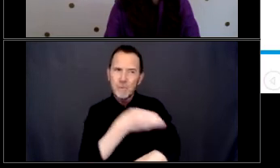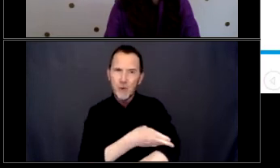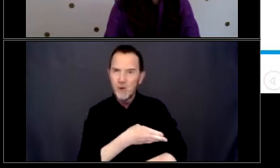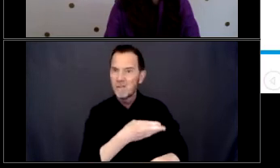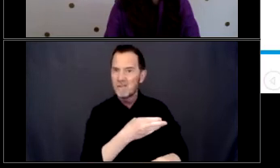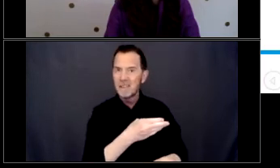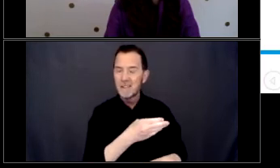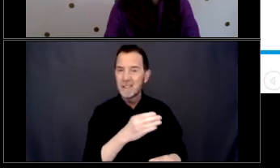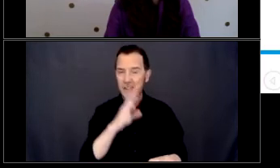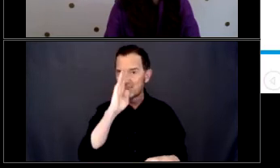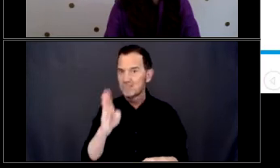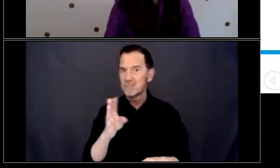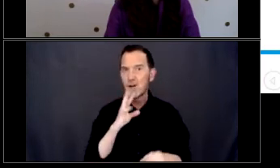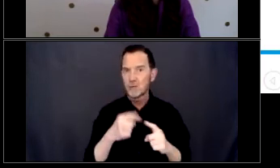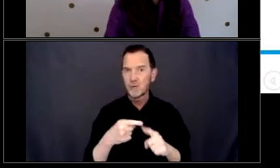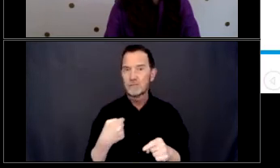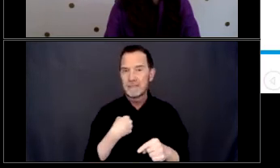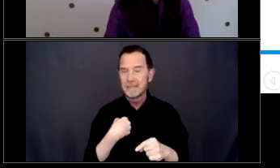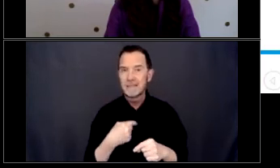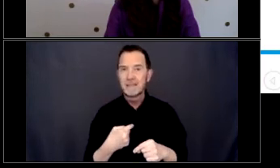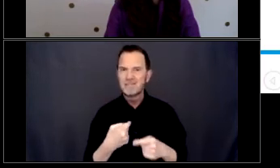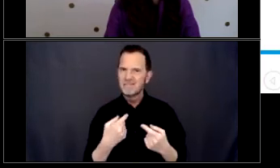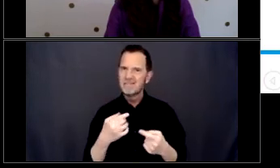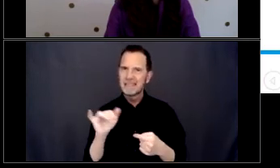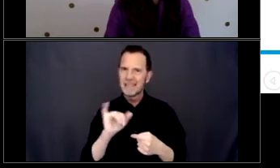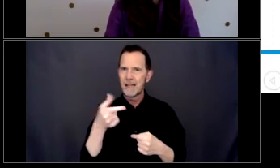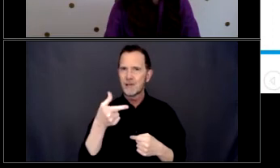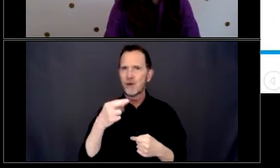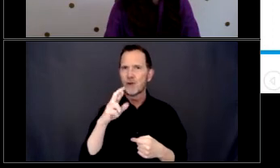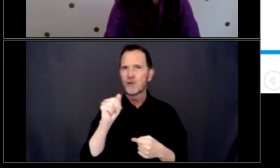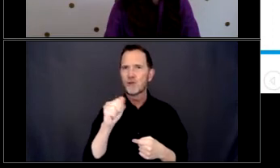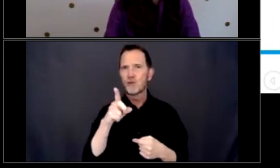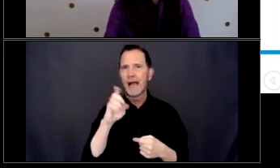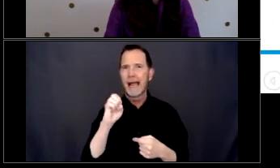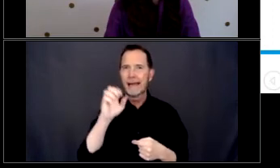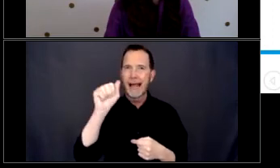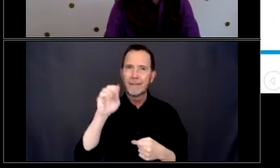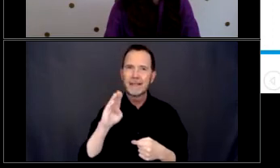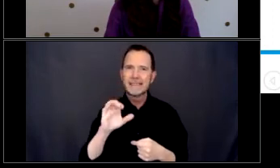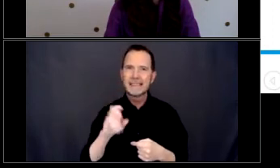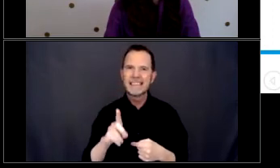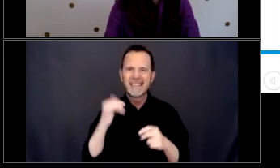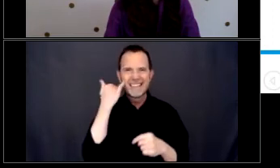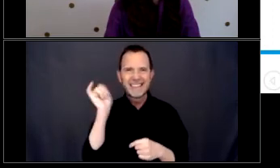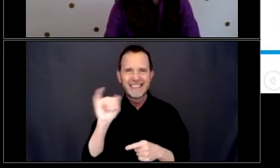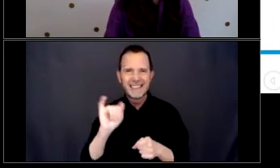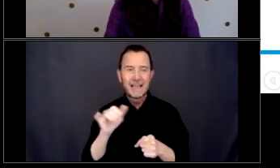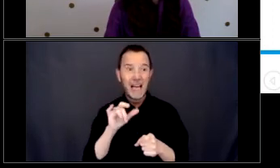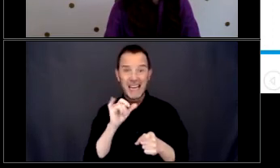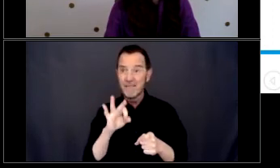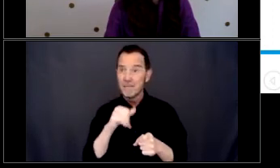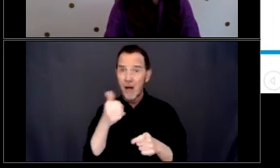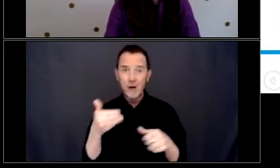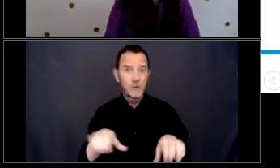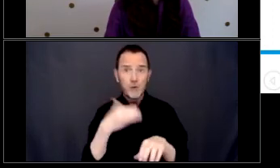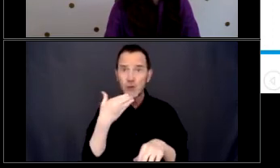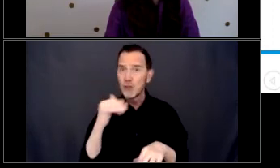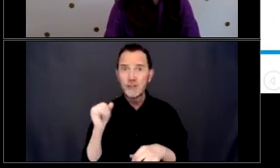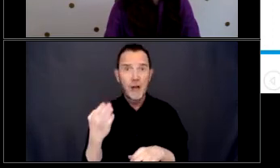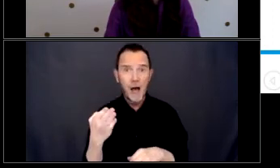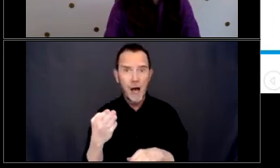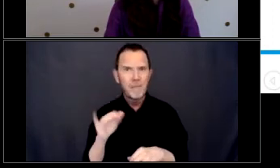the company gets graded on it. I get graded on it. And when I get graded on it, that impacts my career, my pocketbook,